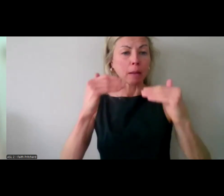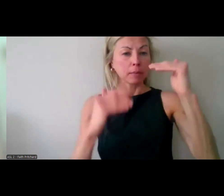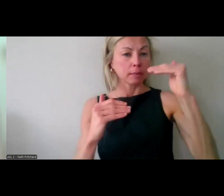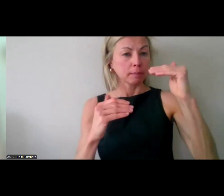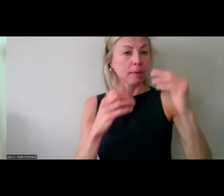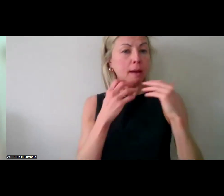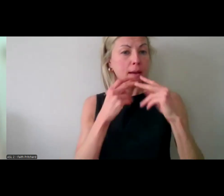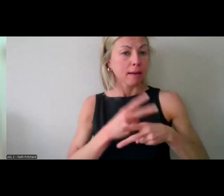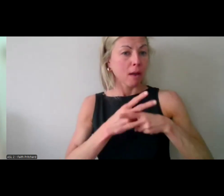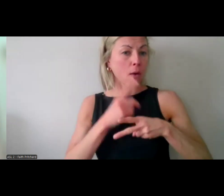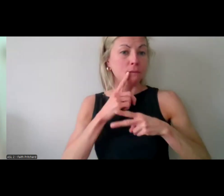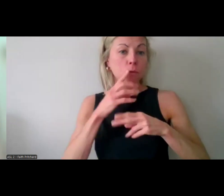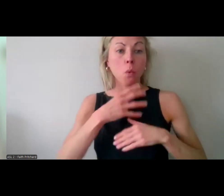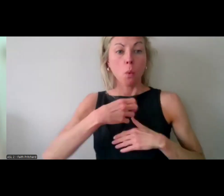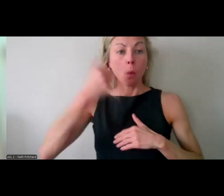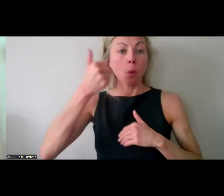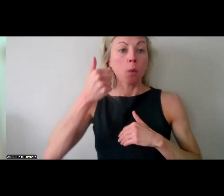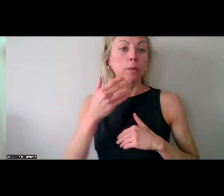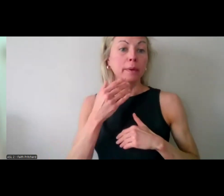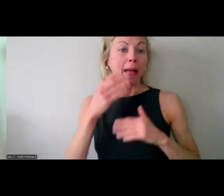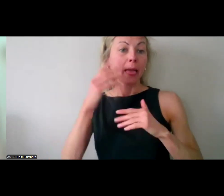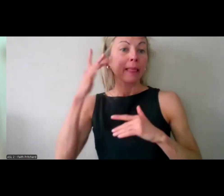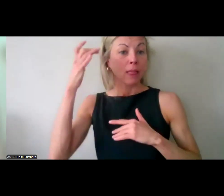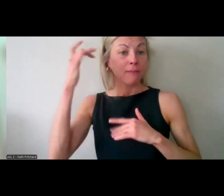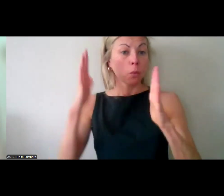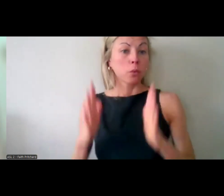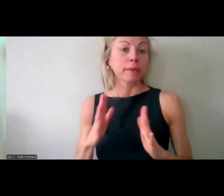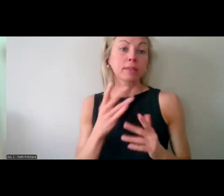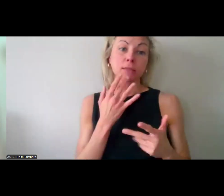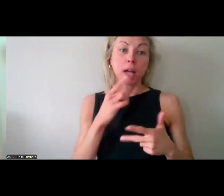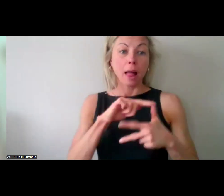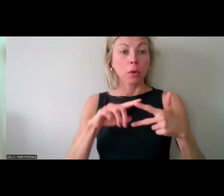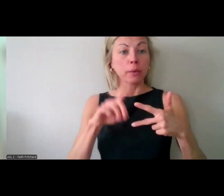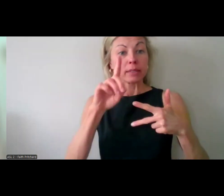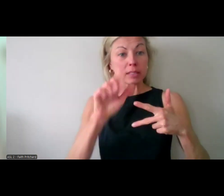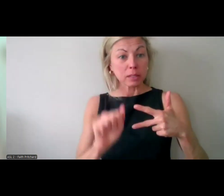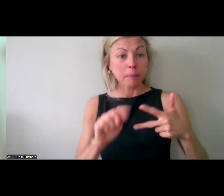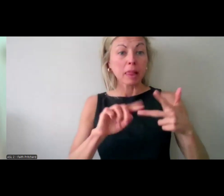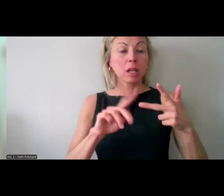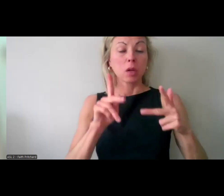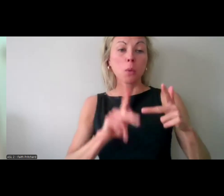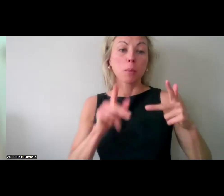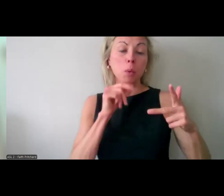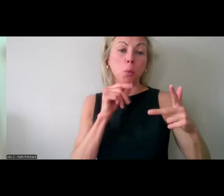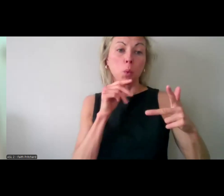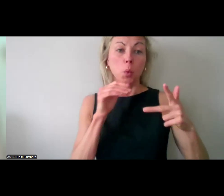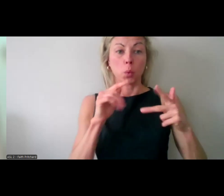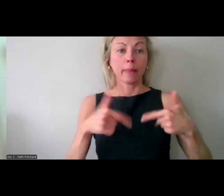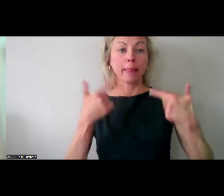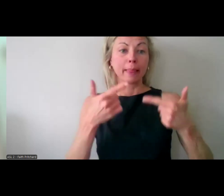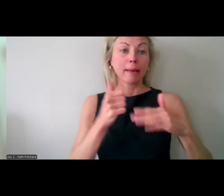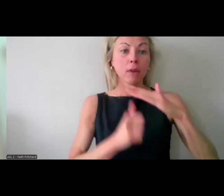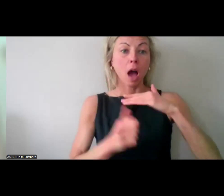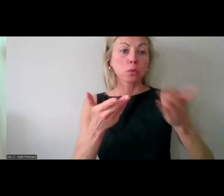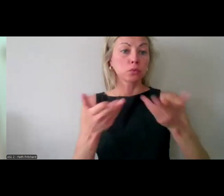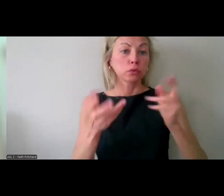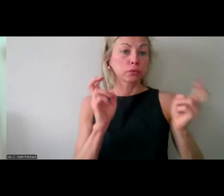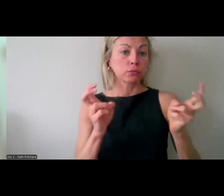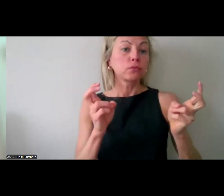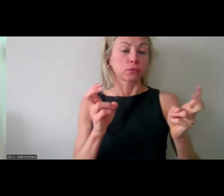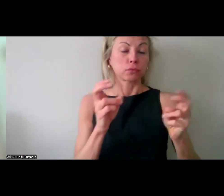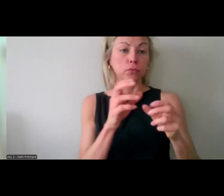for older Californians of color, those with disabilities, those living in geographically underserved communities, and